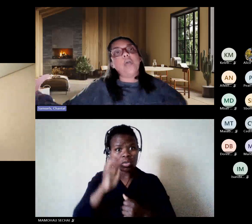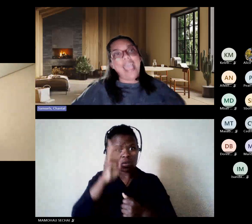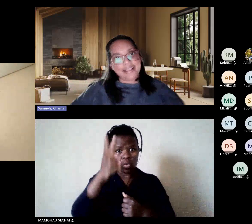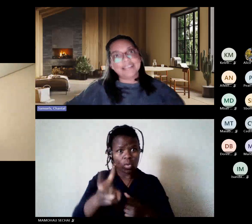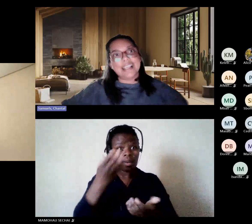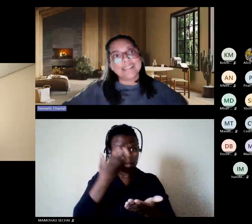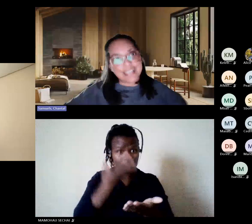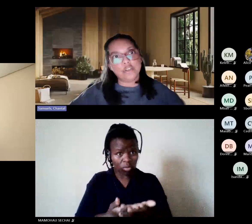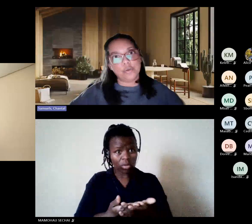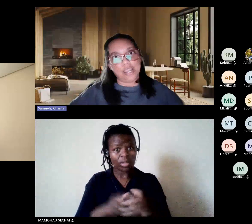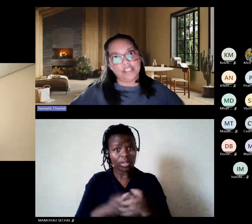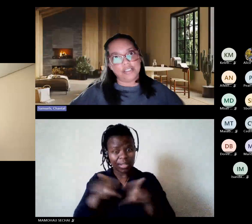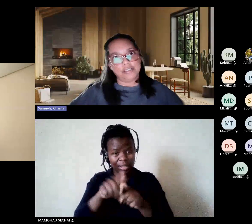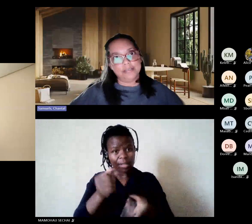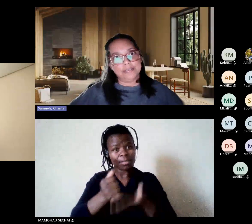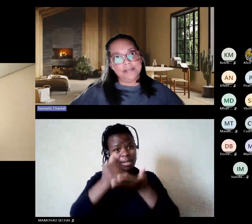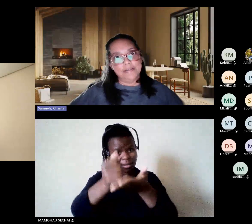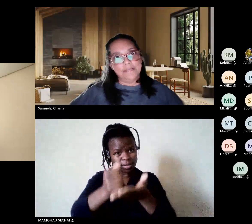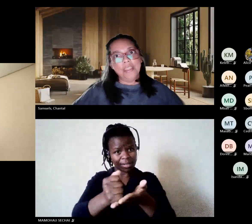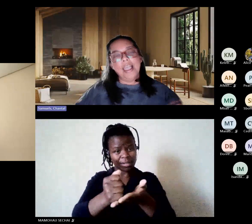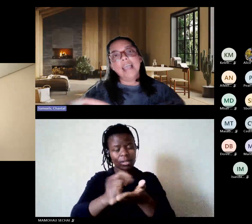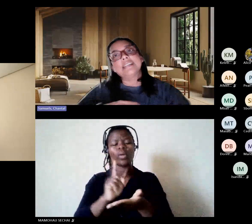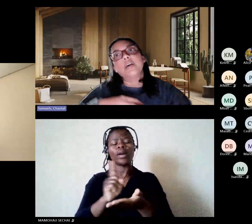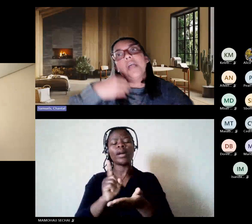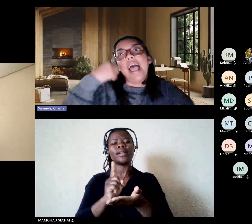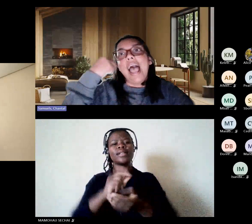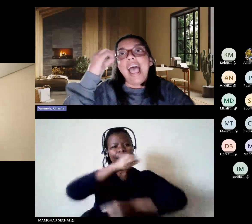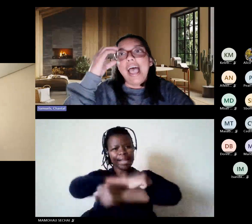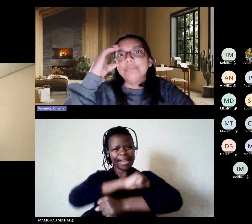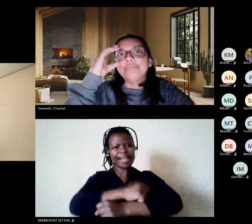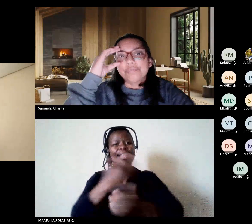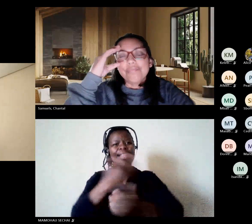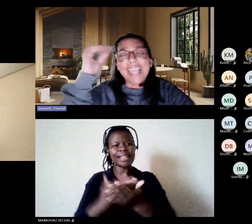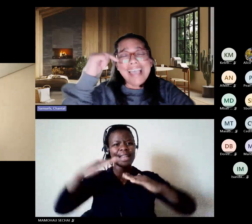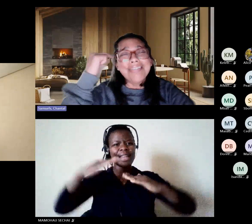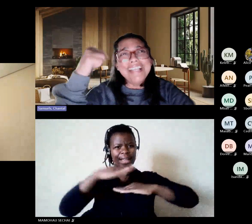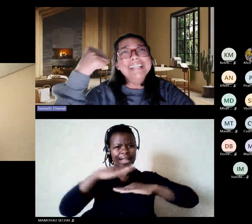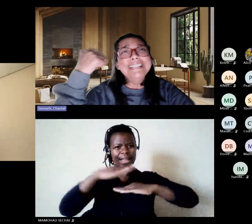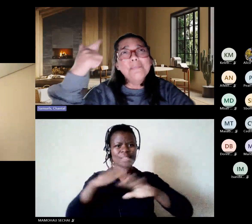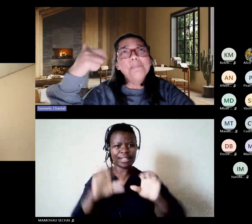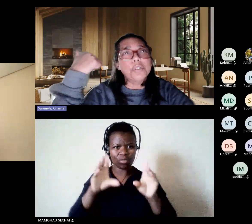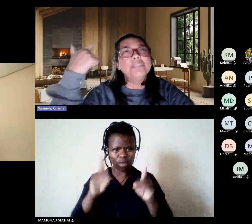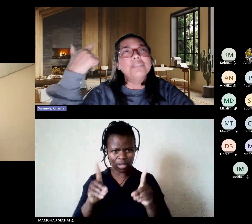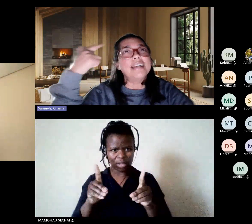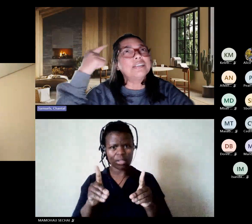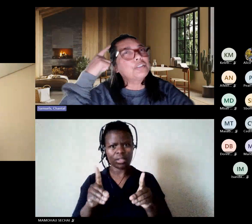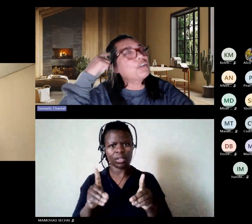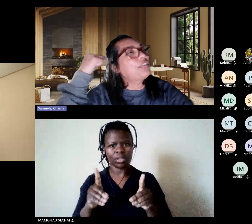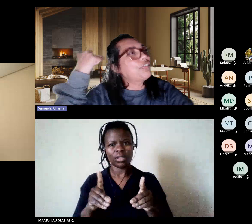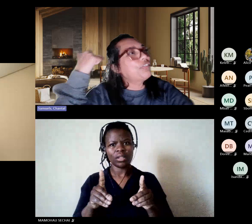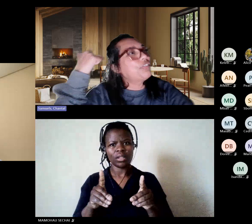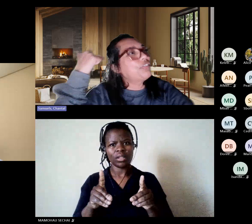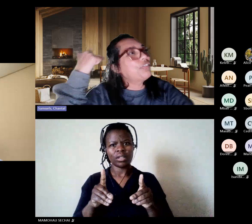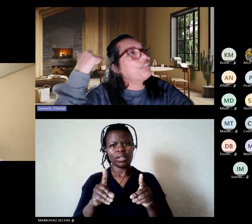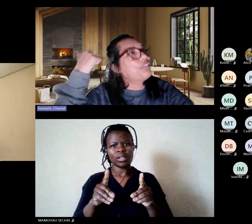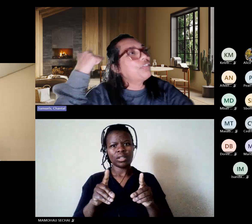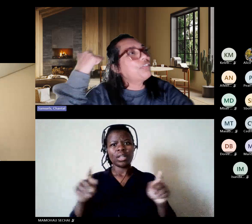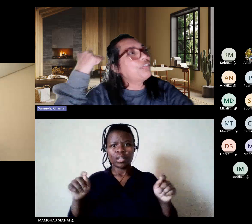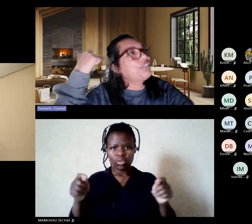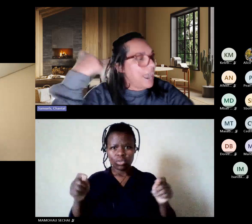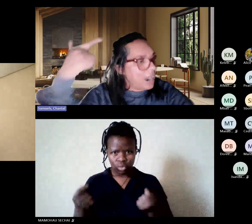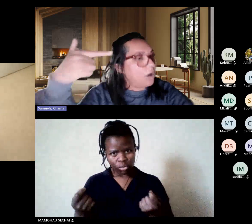learner to access education. And so I think it's important for us to start